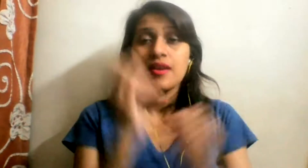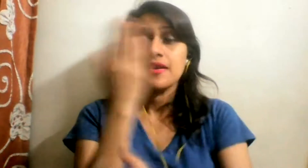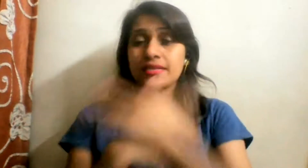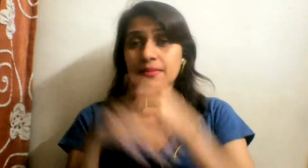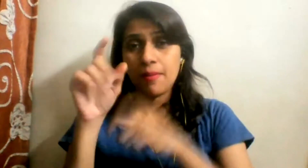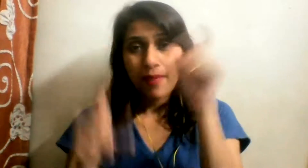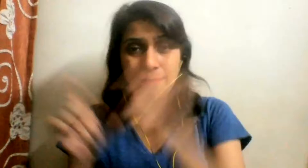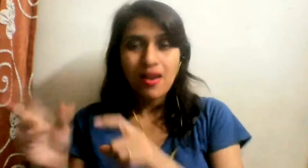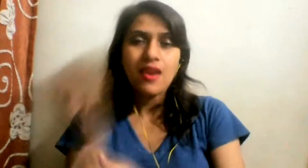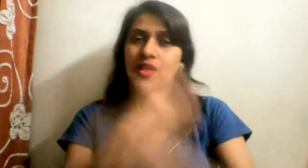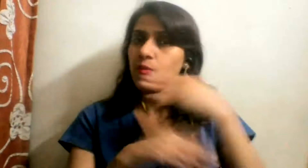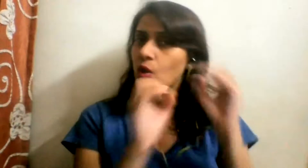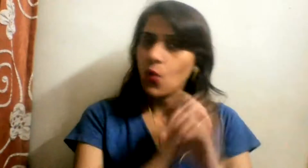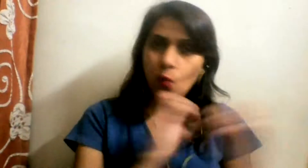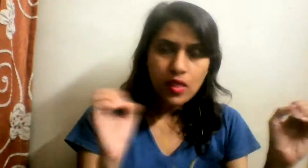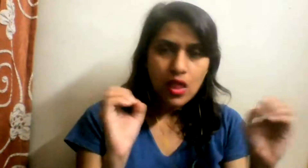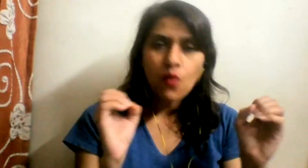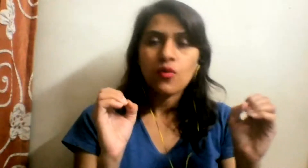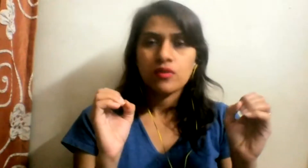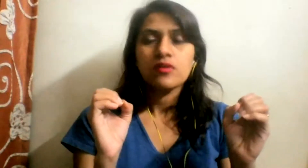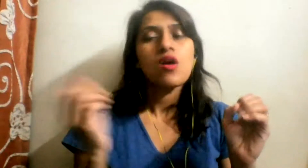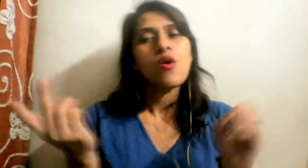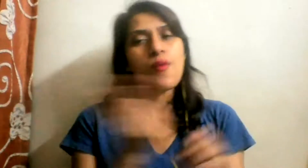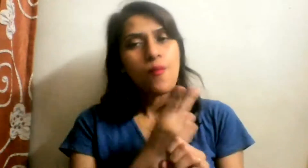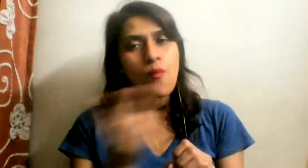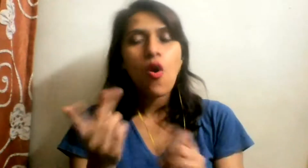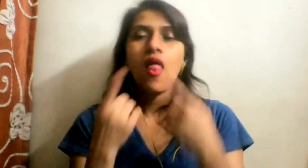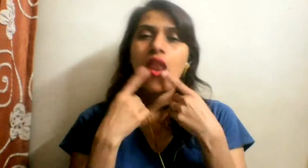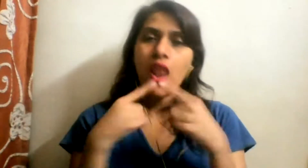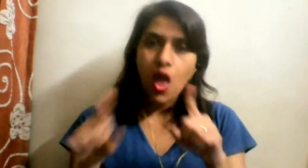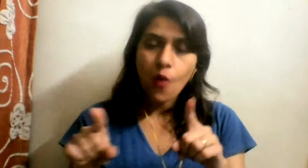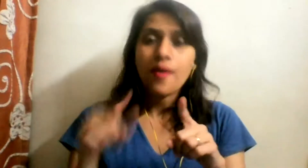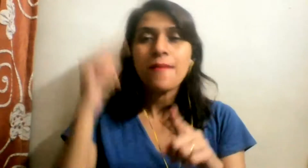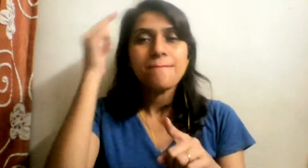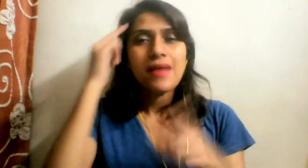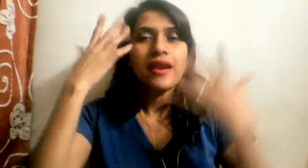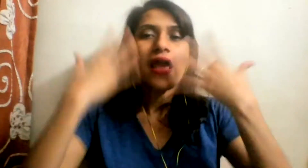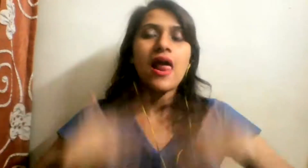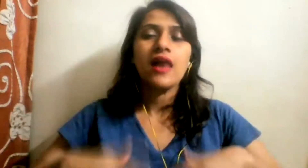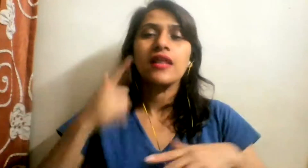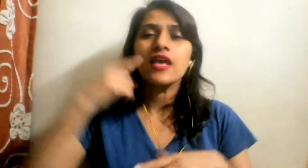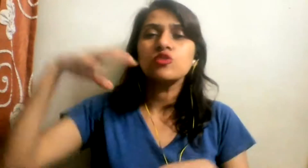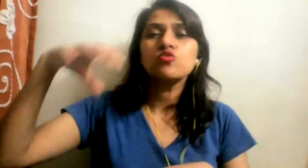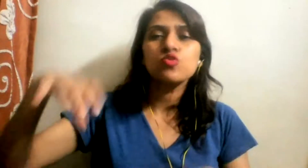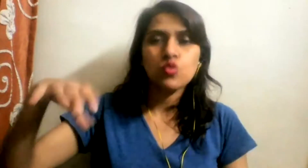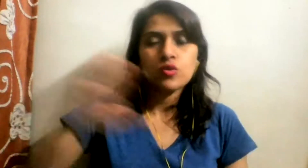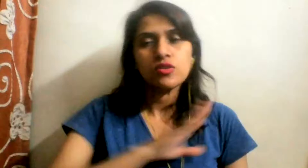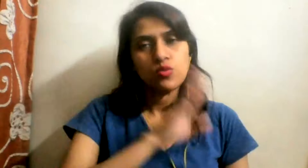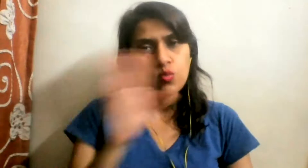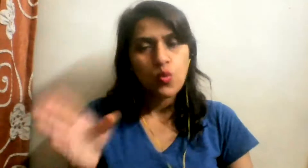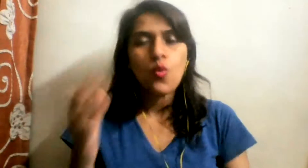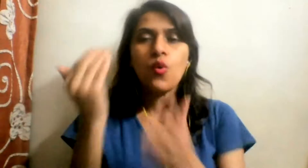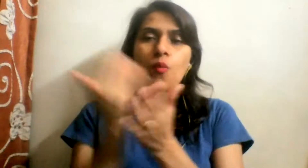without disabilities can take the services of mental health institutes. And there are different programs